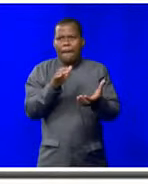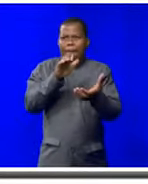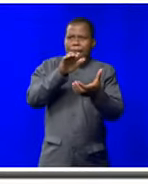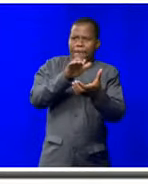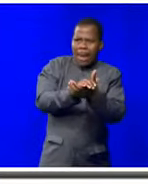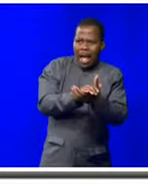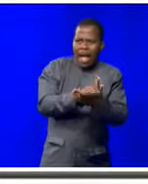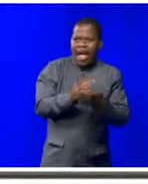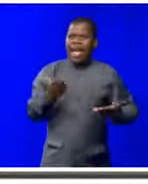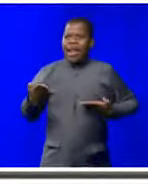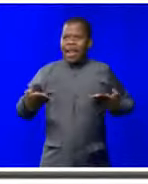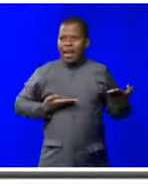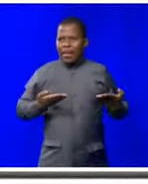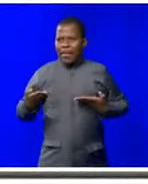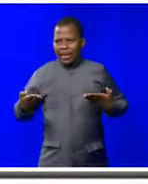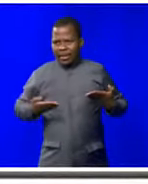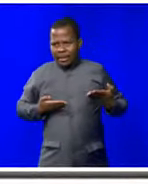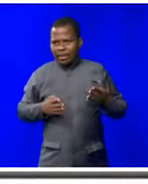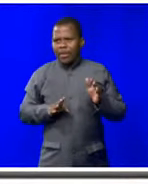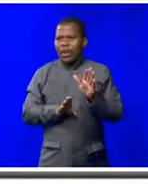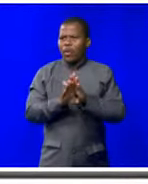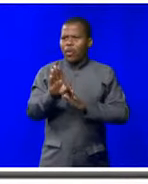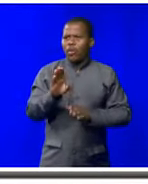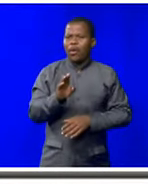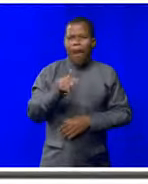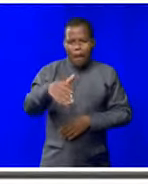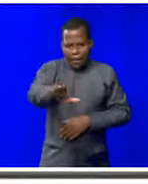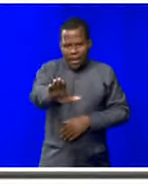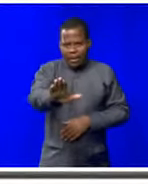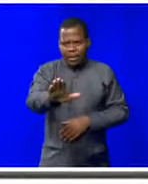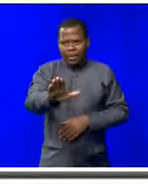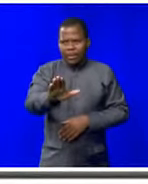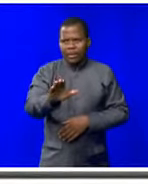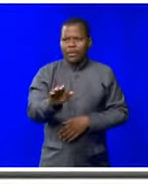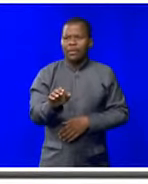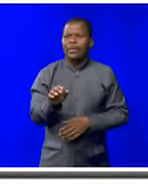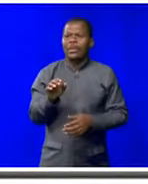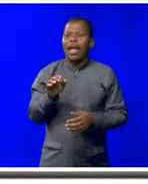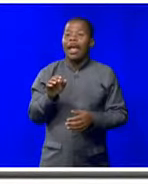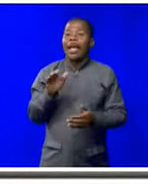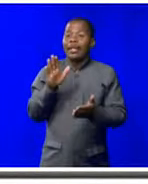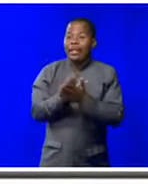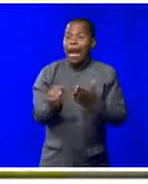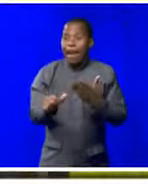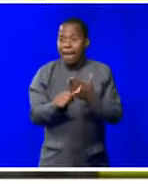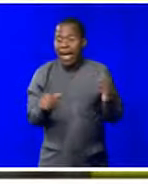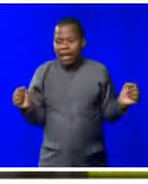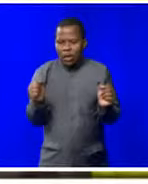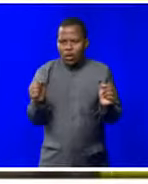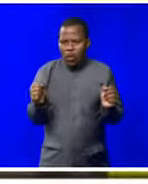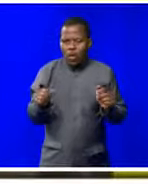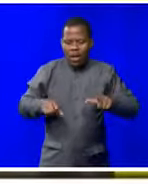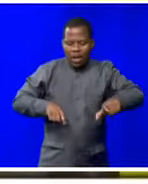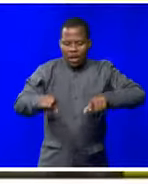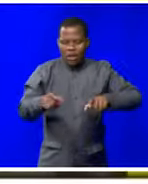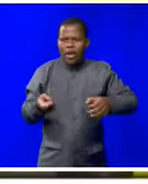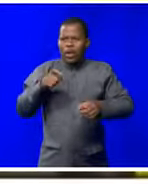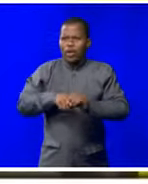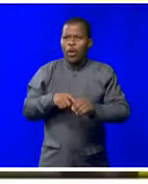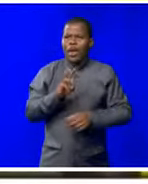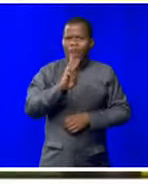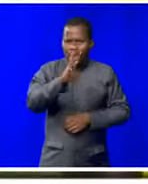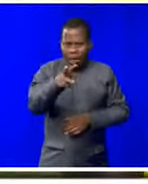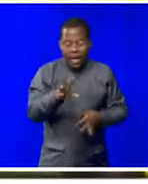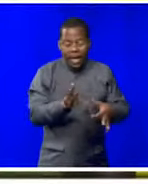not just our image, but their image as well. The tour will be on the 10th of June this year. And in other news, Eswatini Referees Association